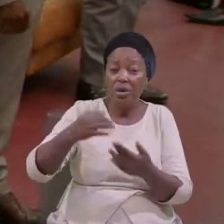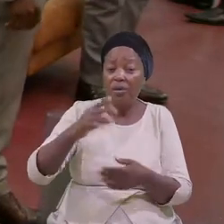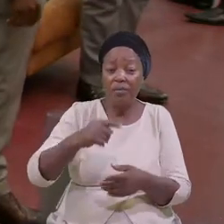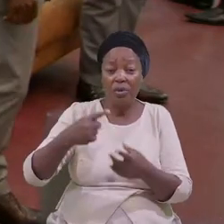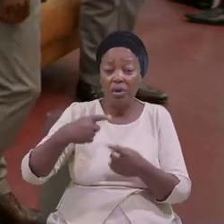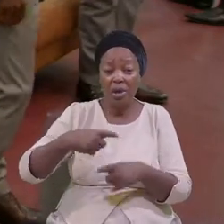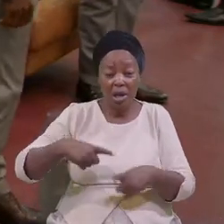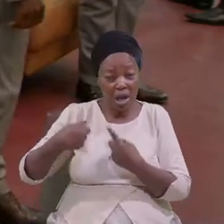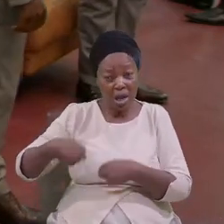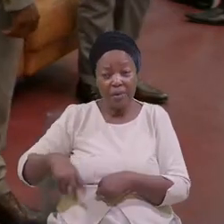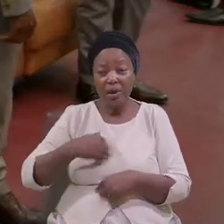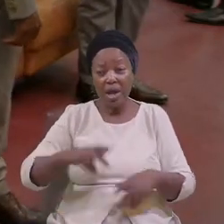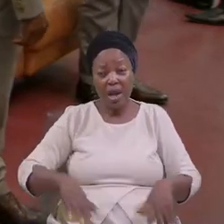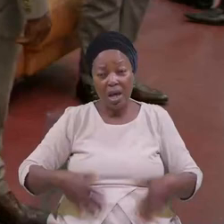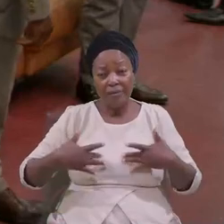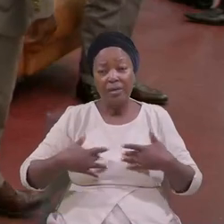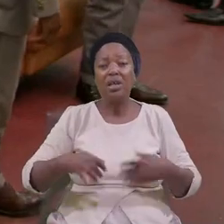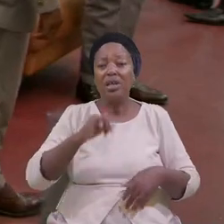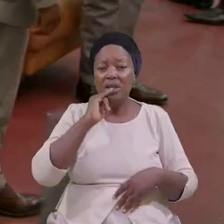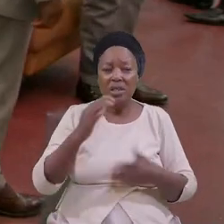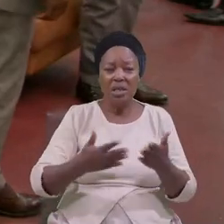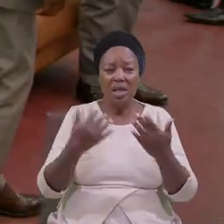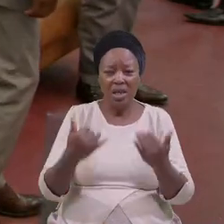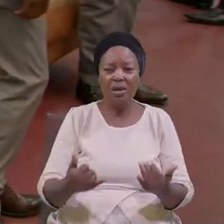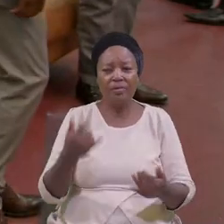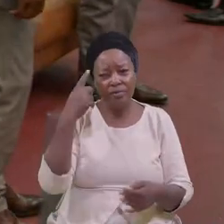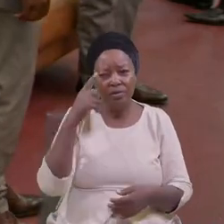and life, available for you.